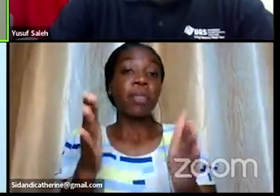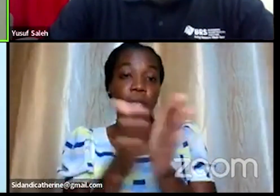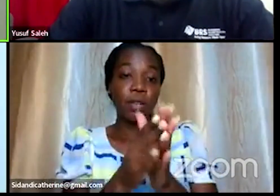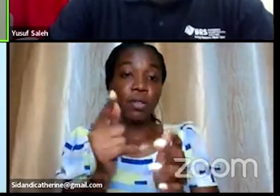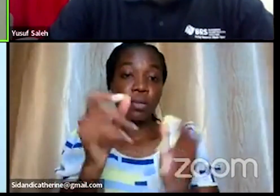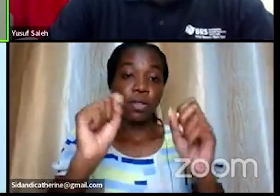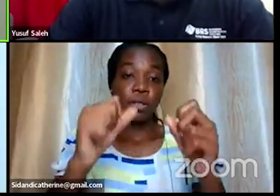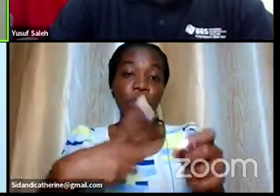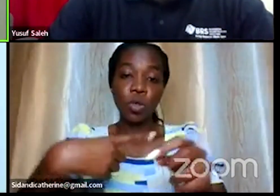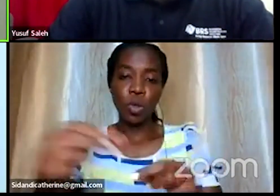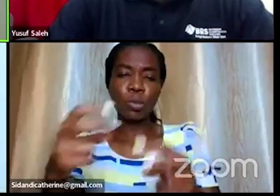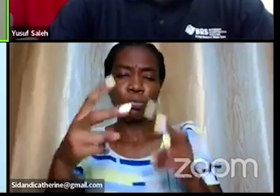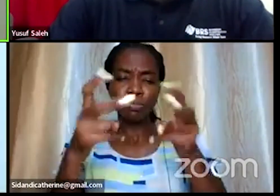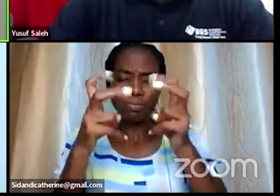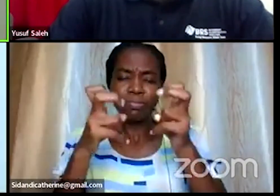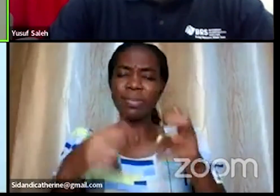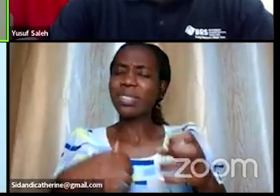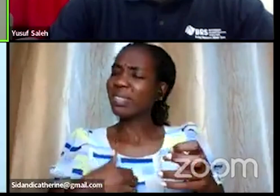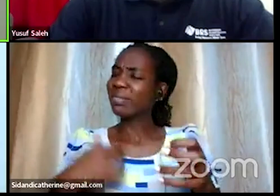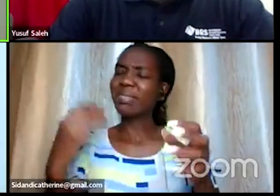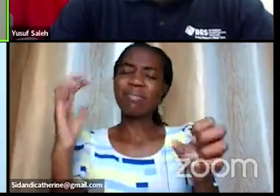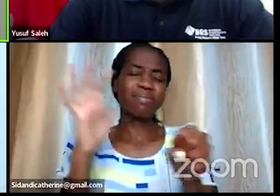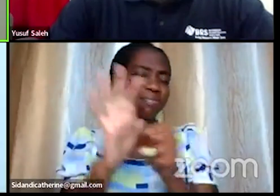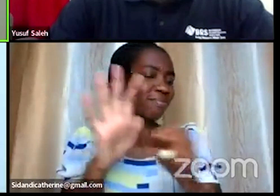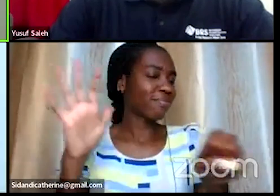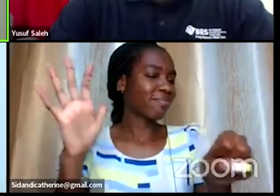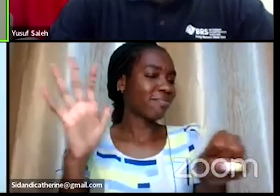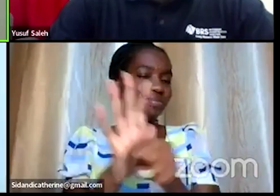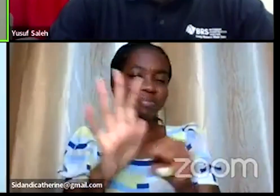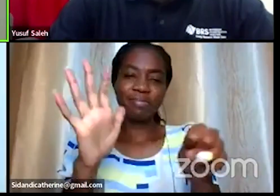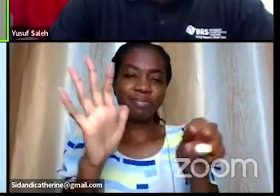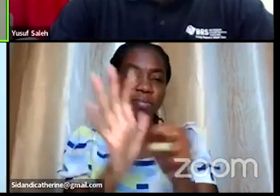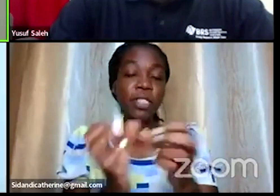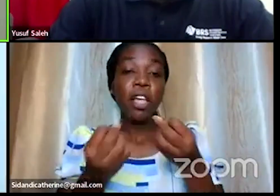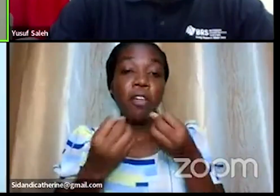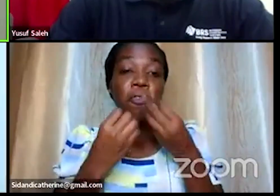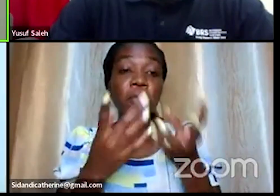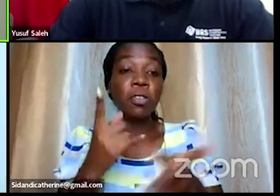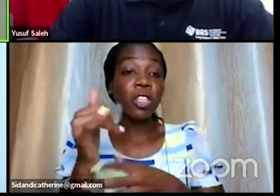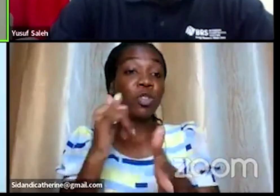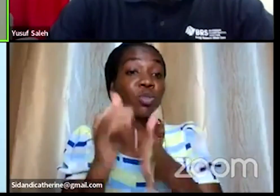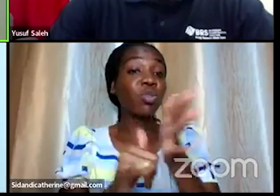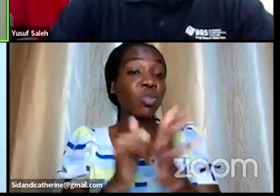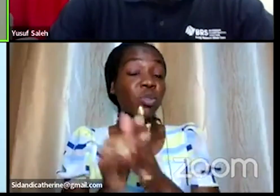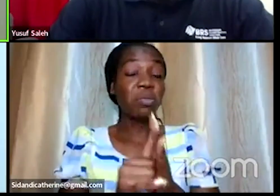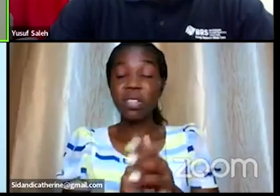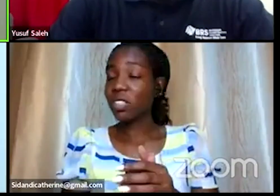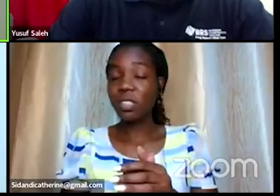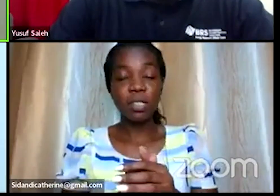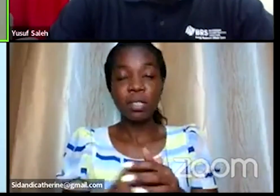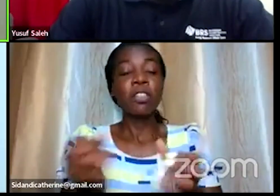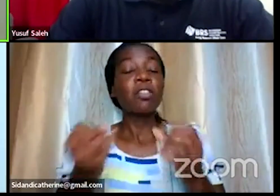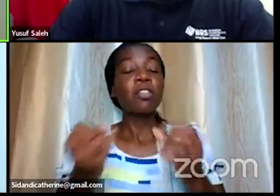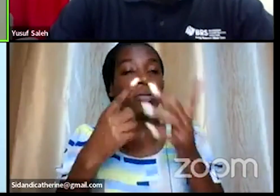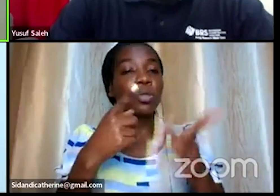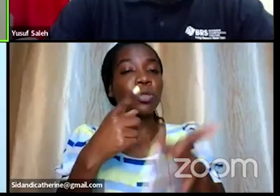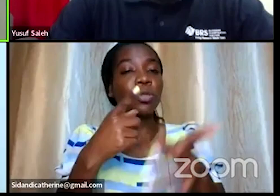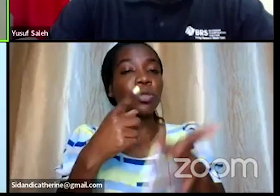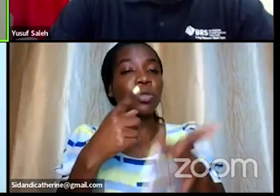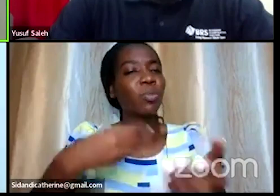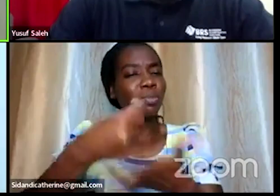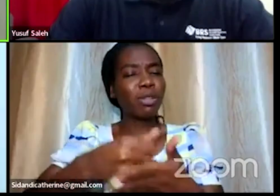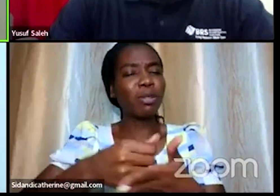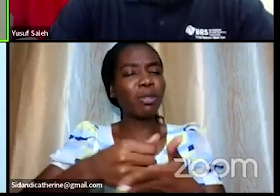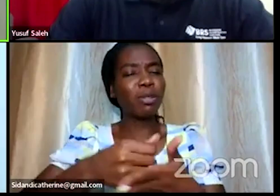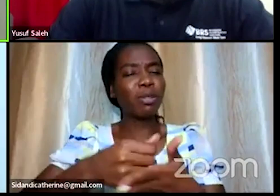have done a lot, as in the information on our YouTube channel is information you would pay millions to